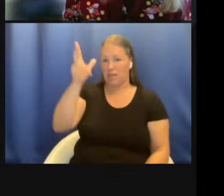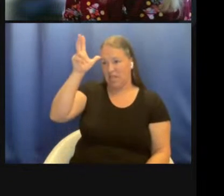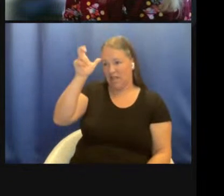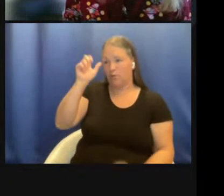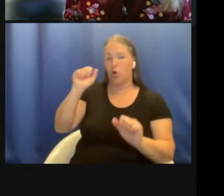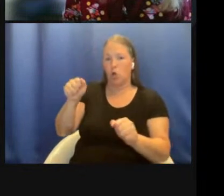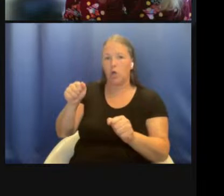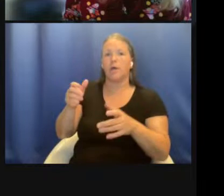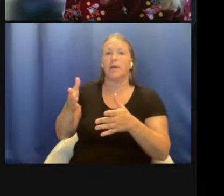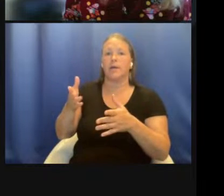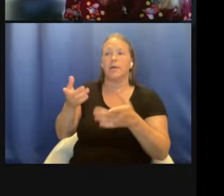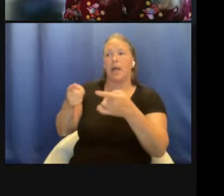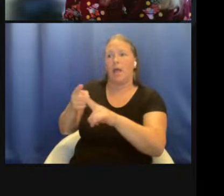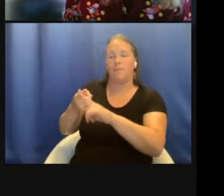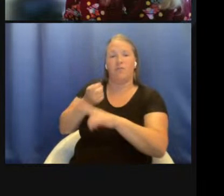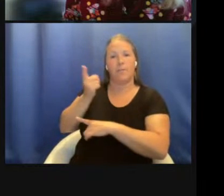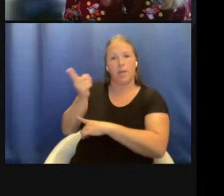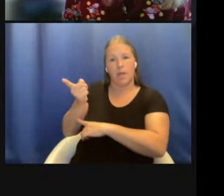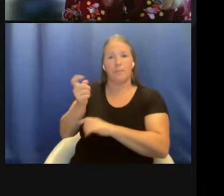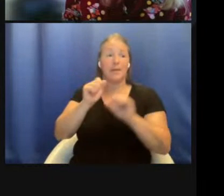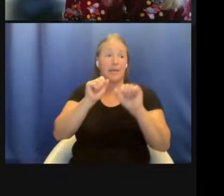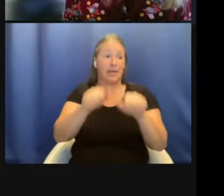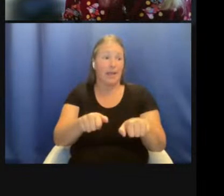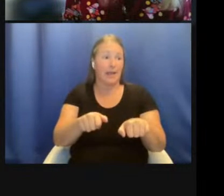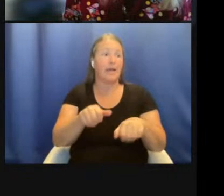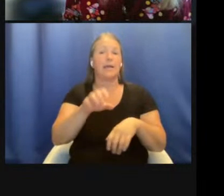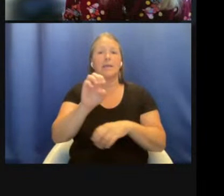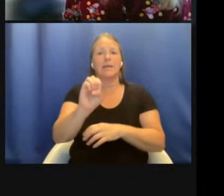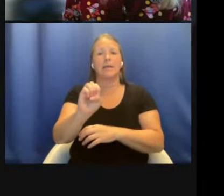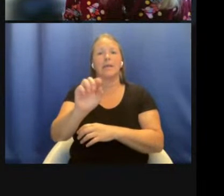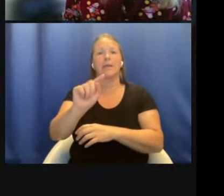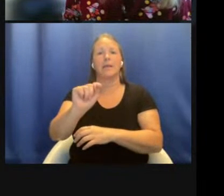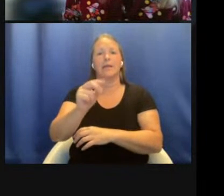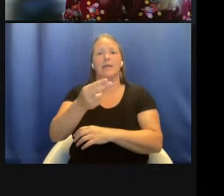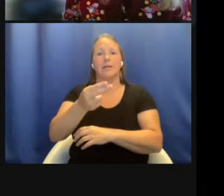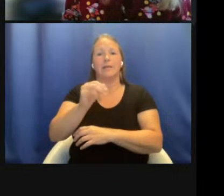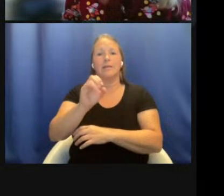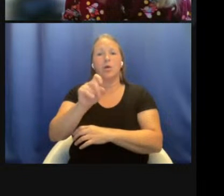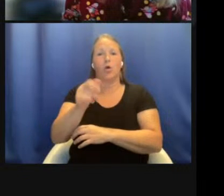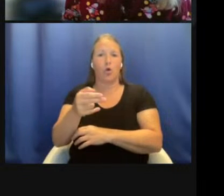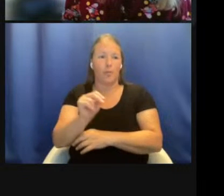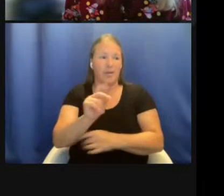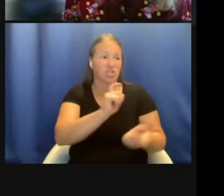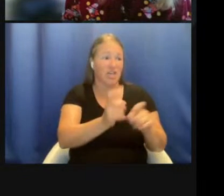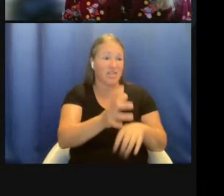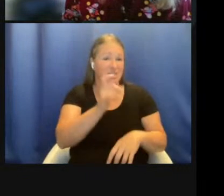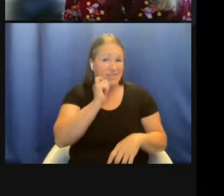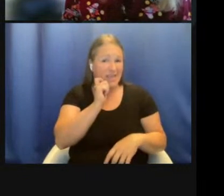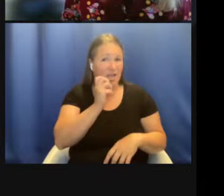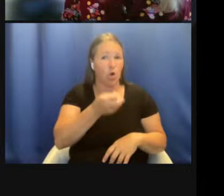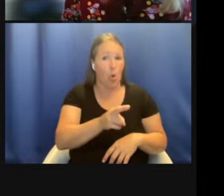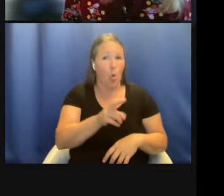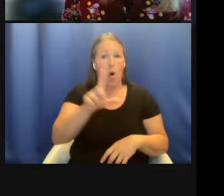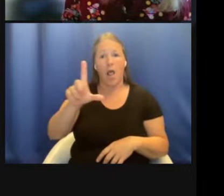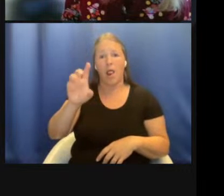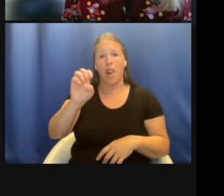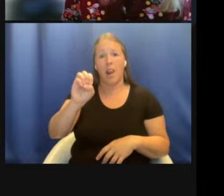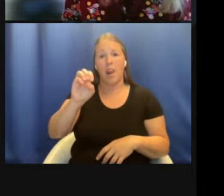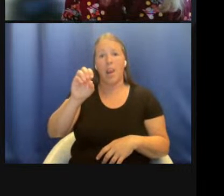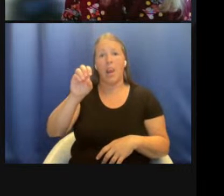Ethiopian change his skin or the leopard his spots? This cowardly, brutal, remorseless, black heart who